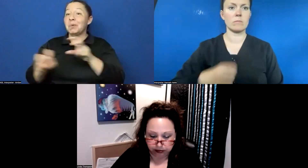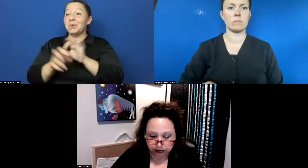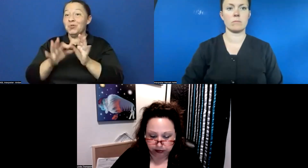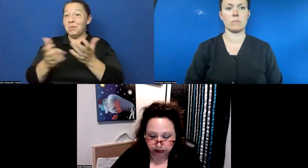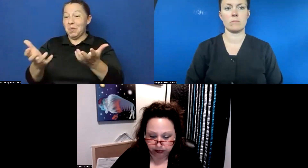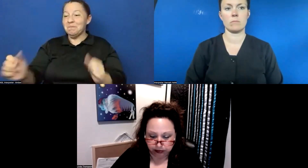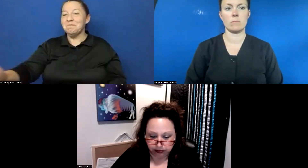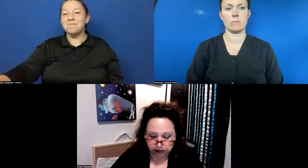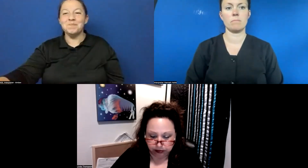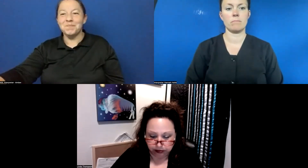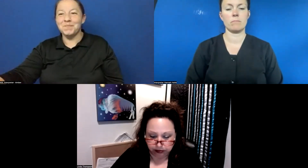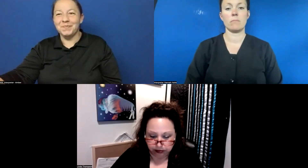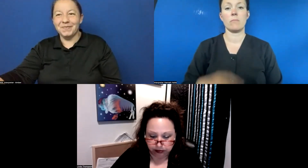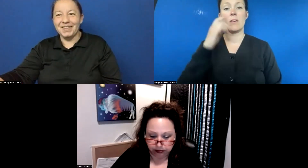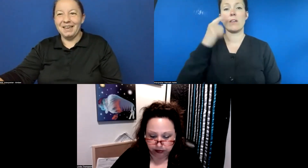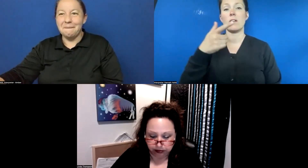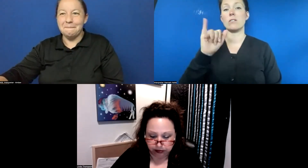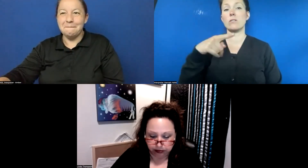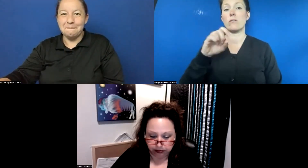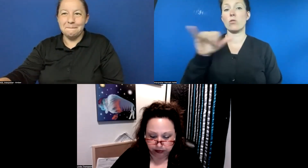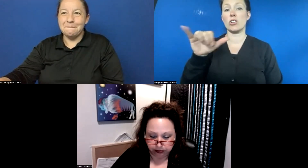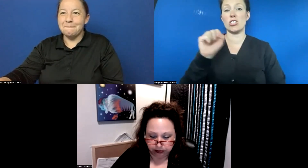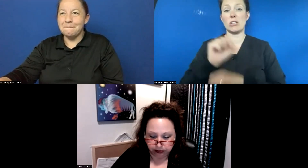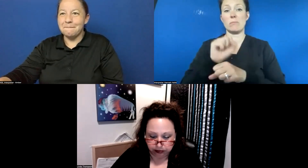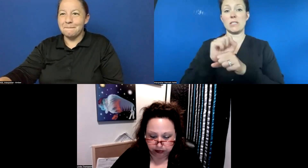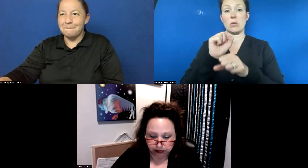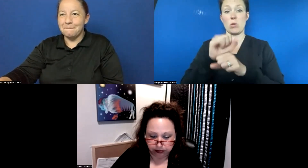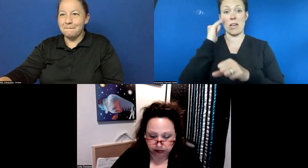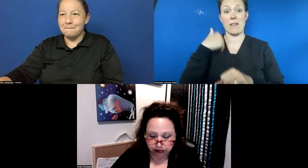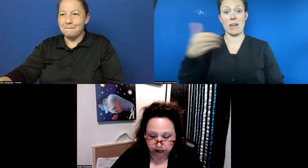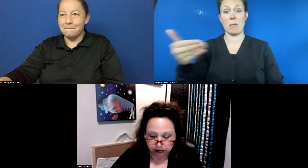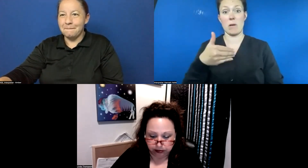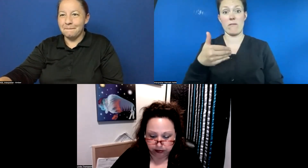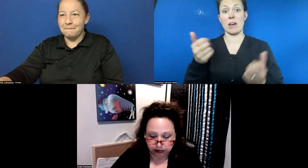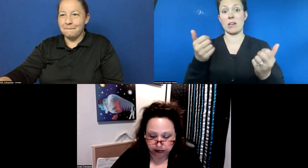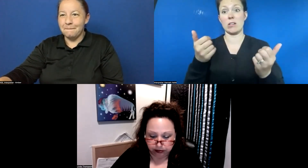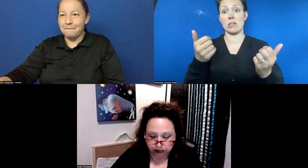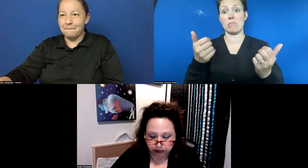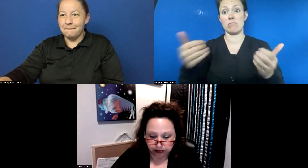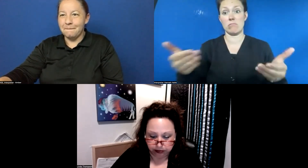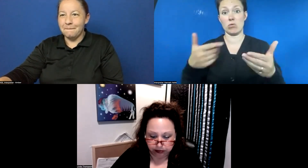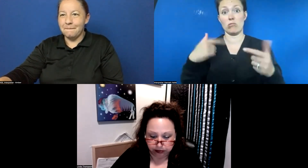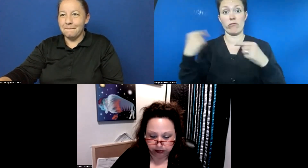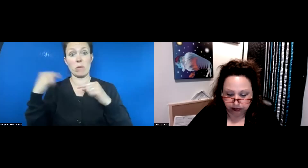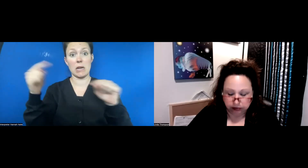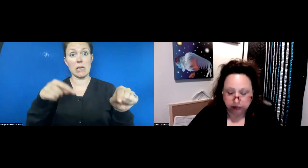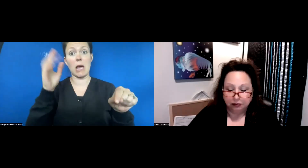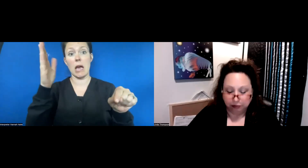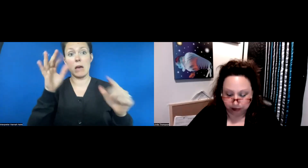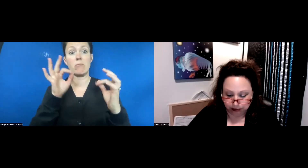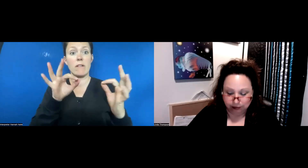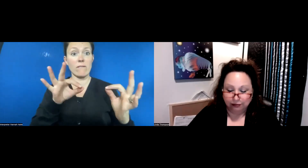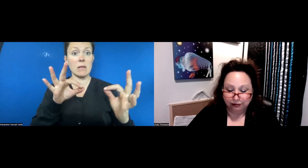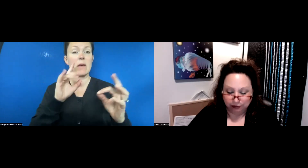an opportunity to do gypsy work and I'm invited to provide my feedback and leadership, That's the same thing